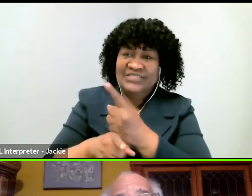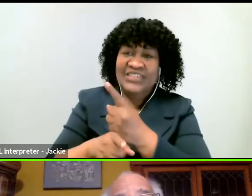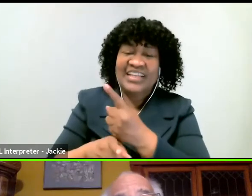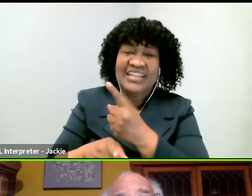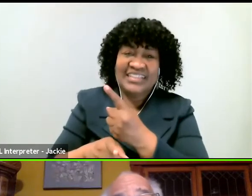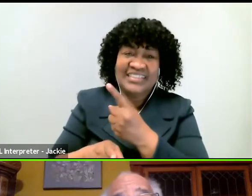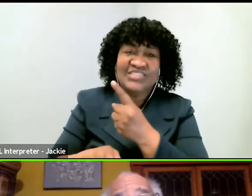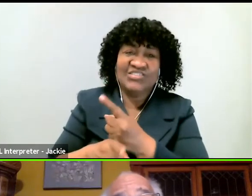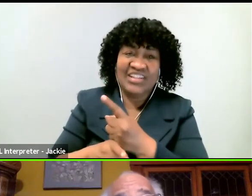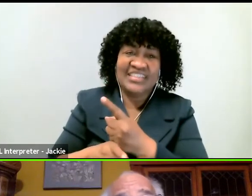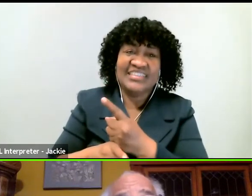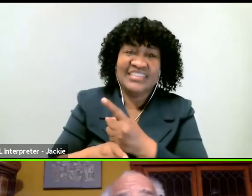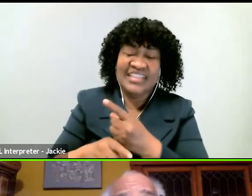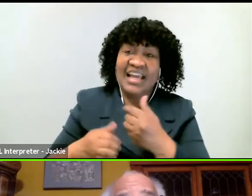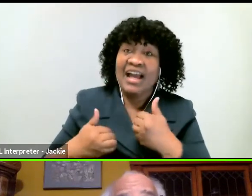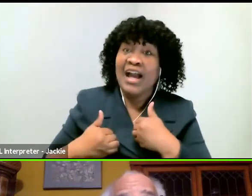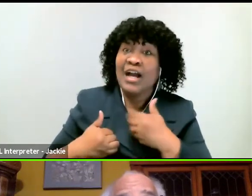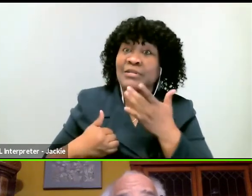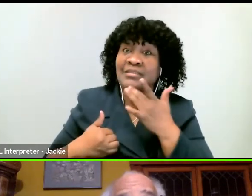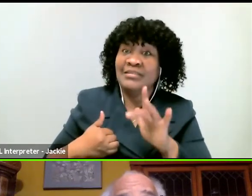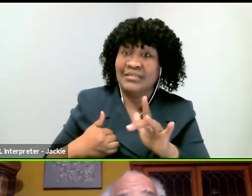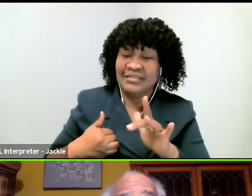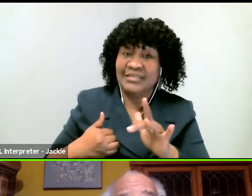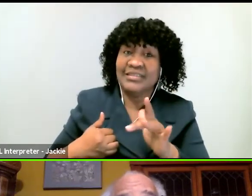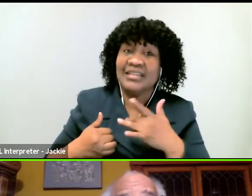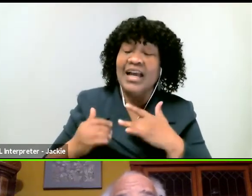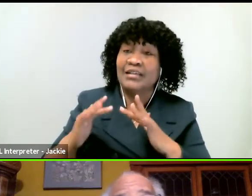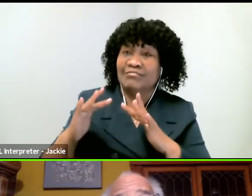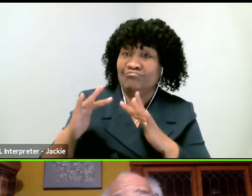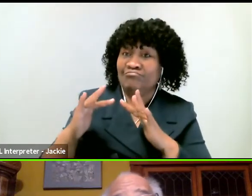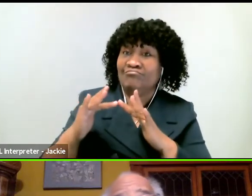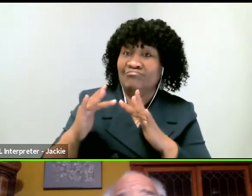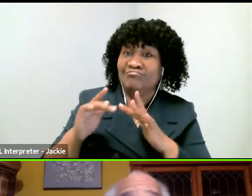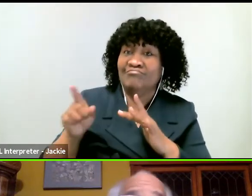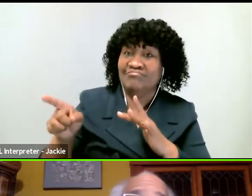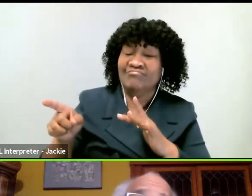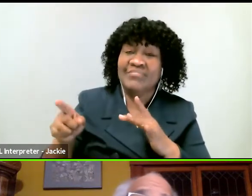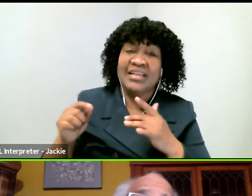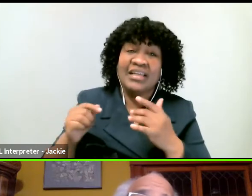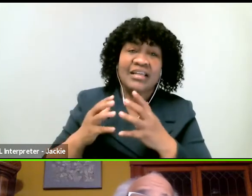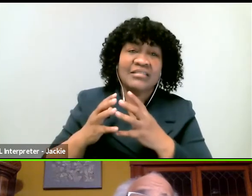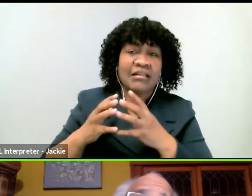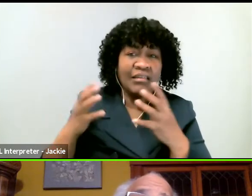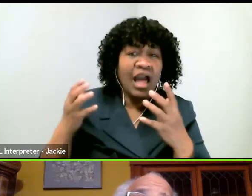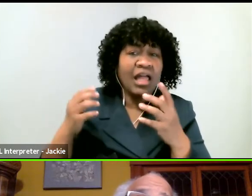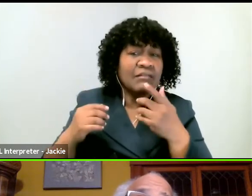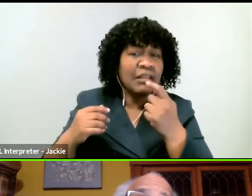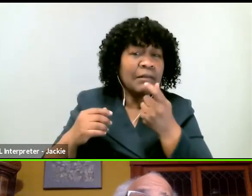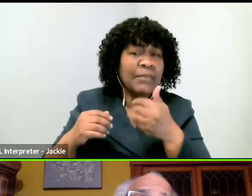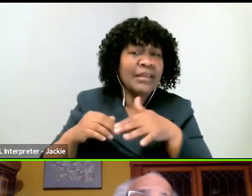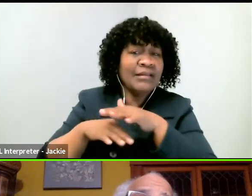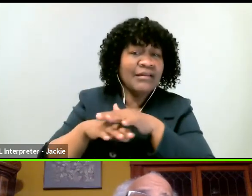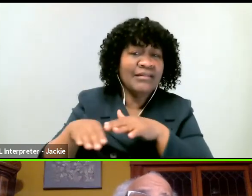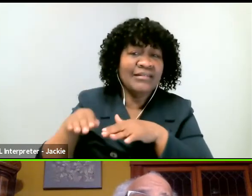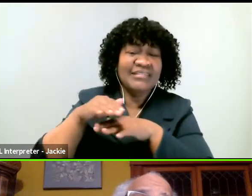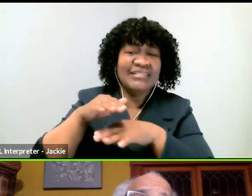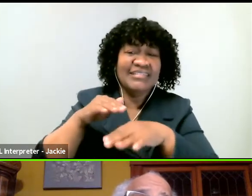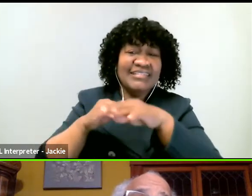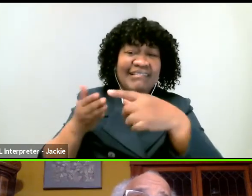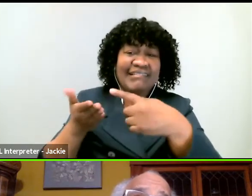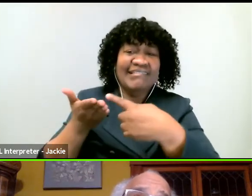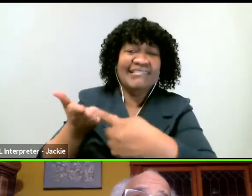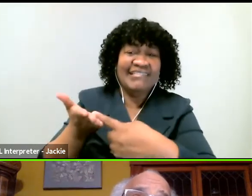I had the, you know, the good fortune to be, you know, to be in touch with you. I mean, there's a lot of overlap here